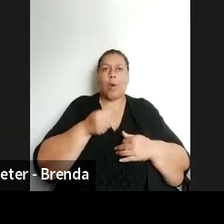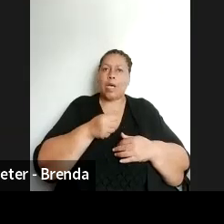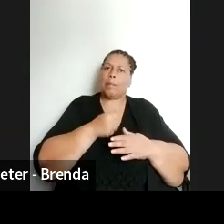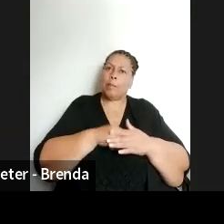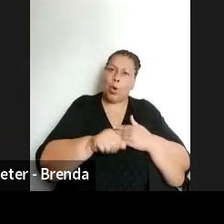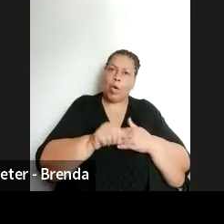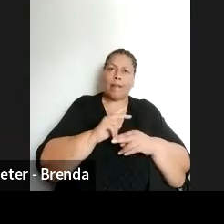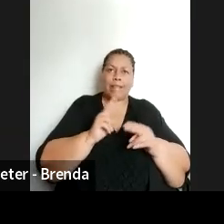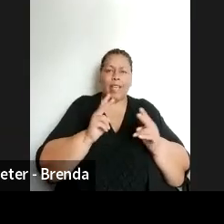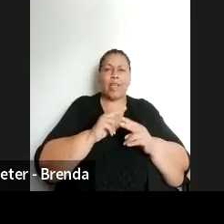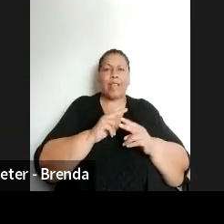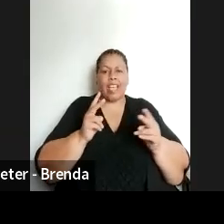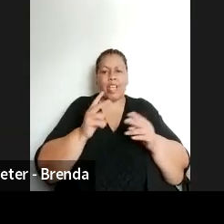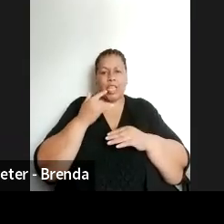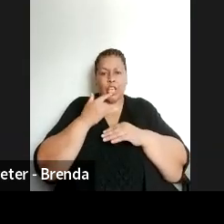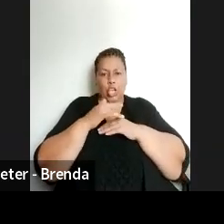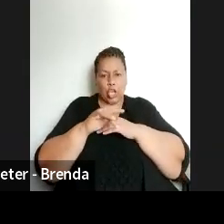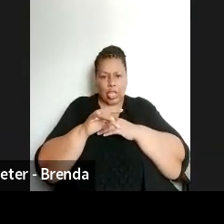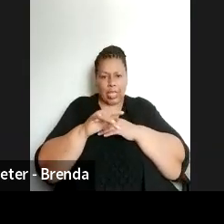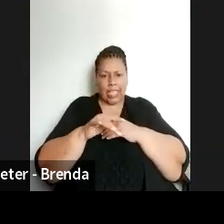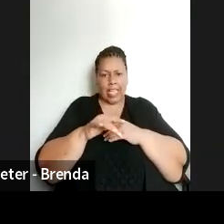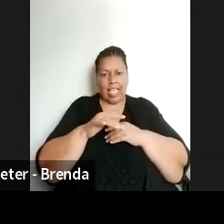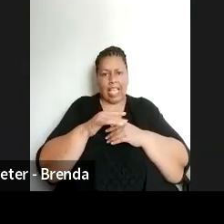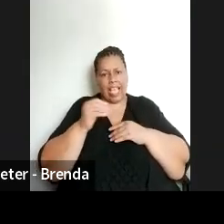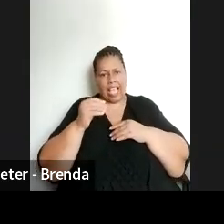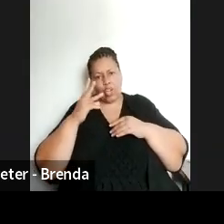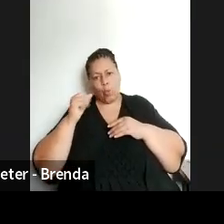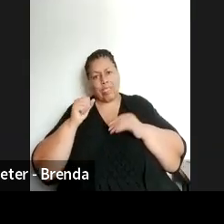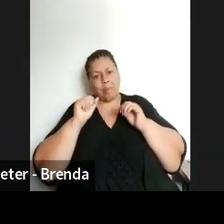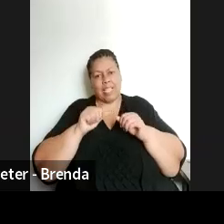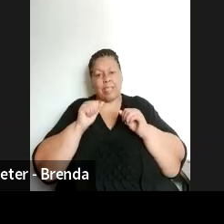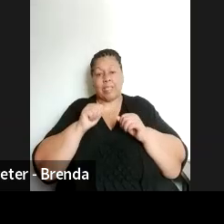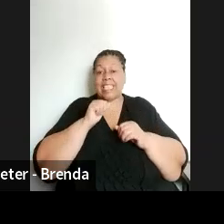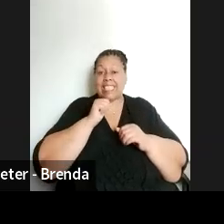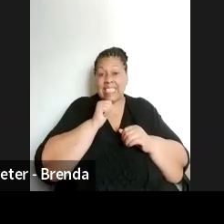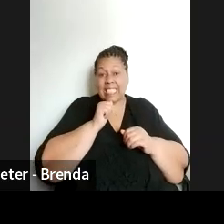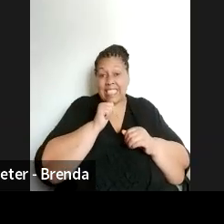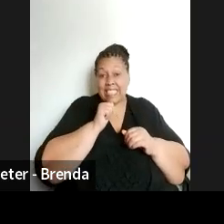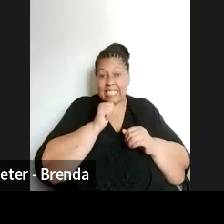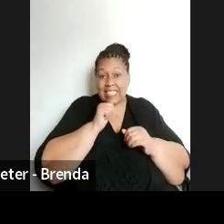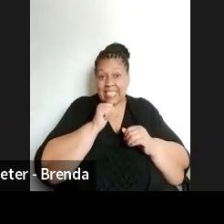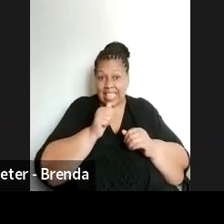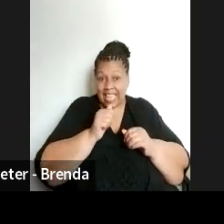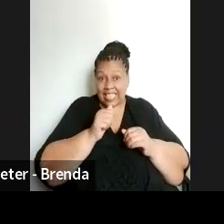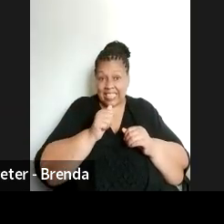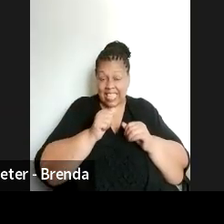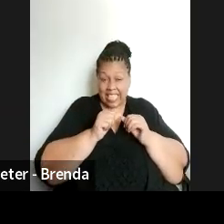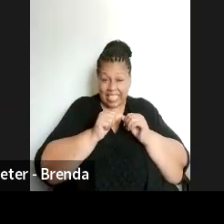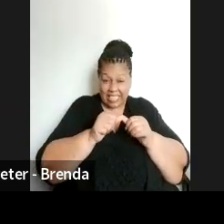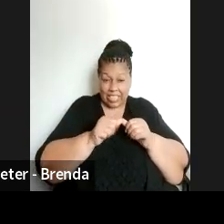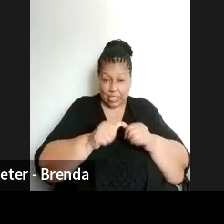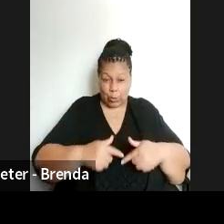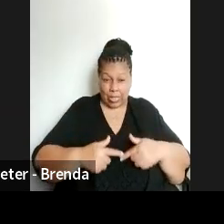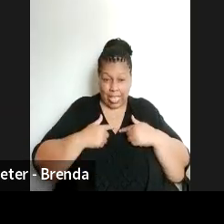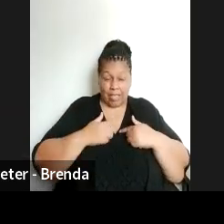very, very early and was possibly not going to be able to be alive. And my